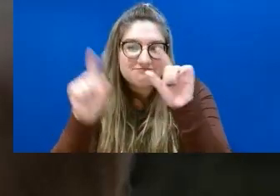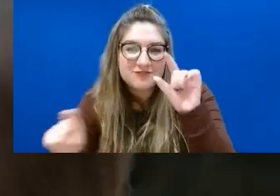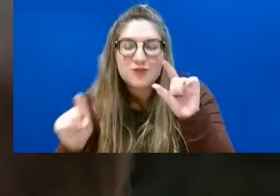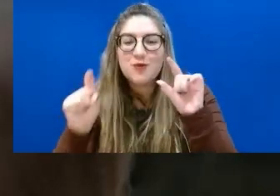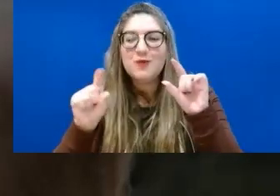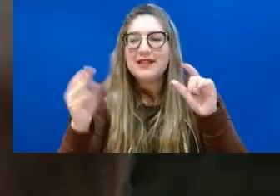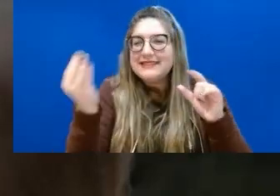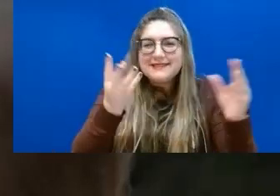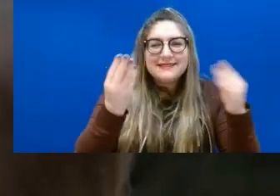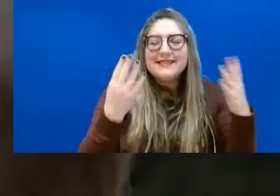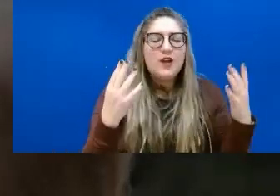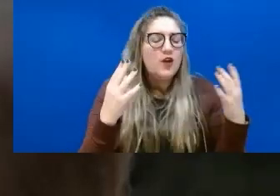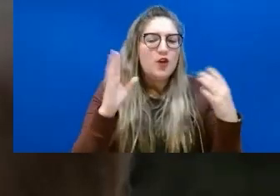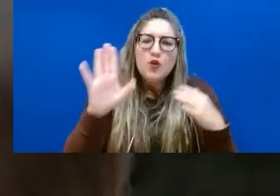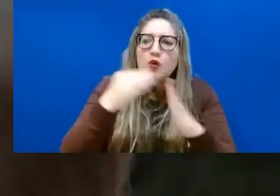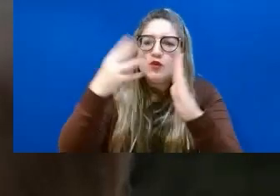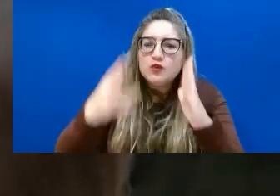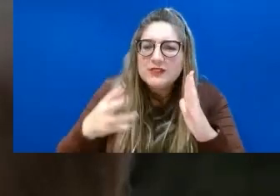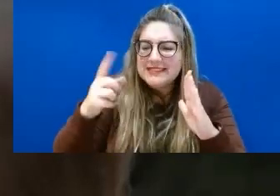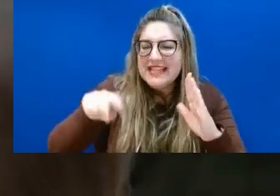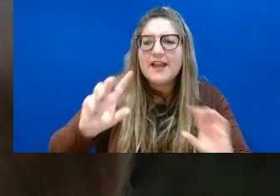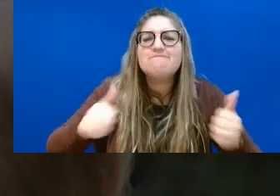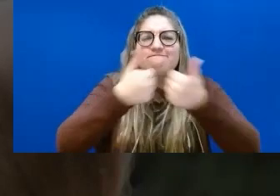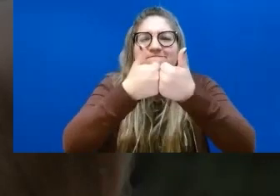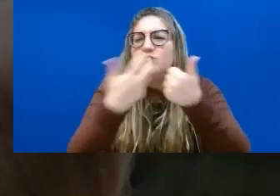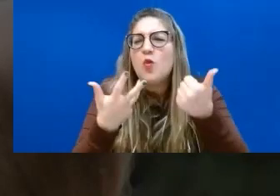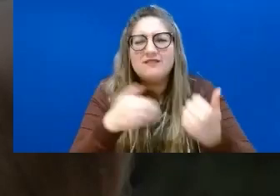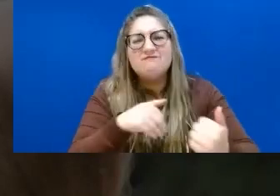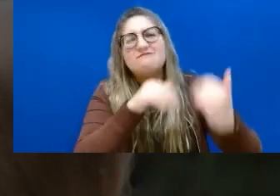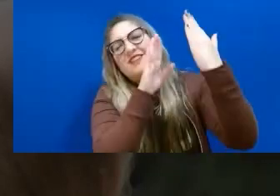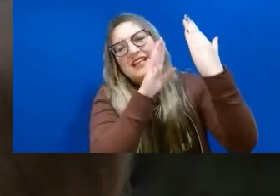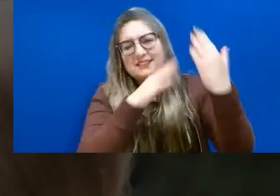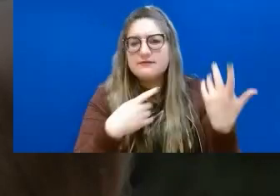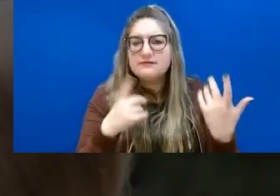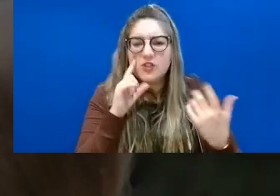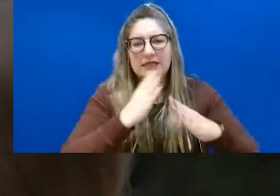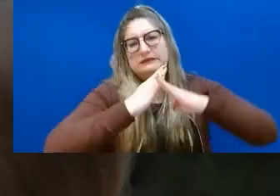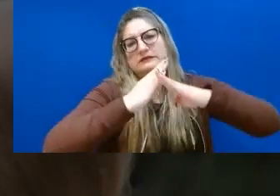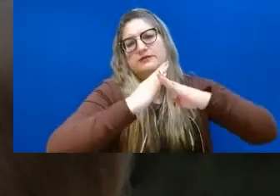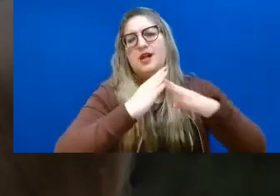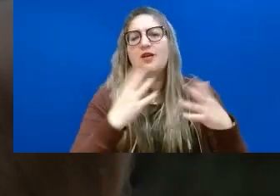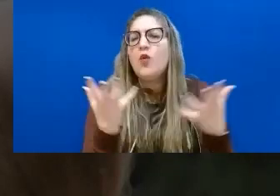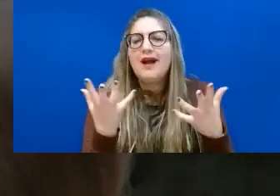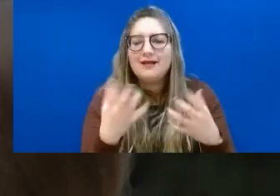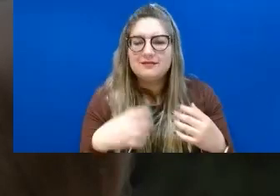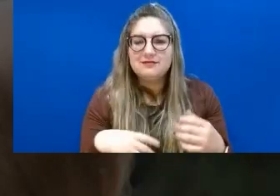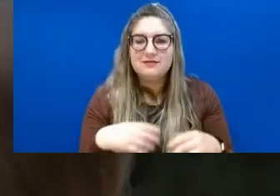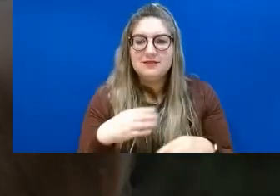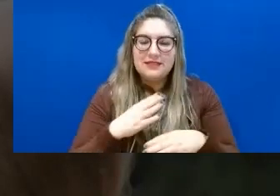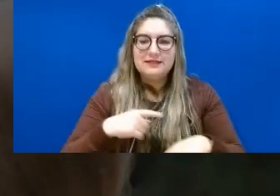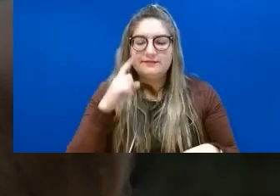or students you're encountering, and for us to have some dialogue around it. So give me 1 second. Thank you, Willie.